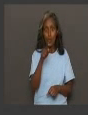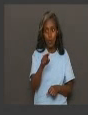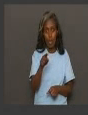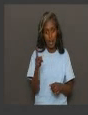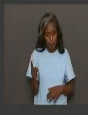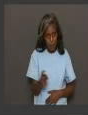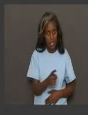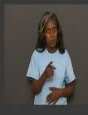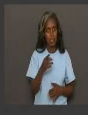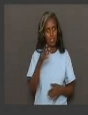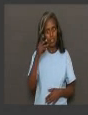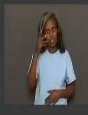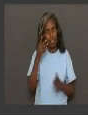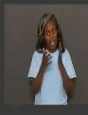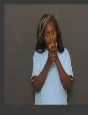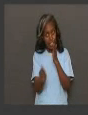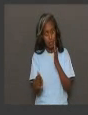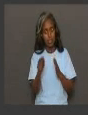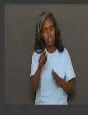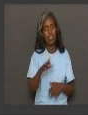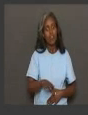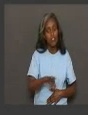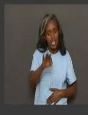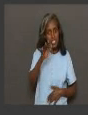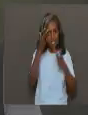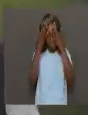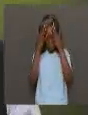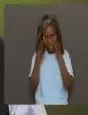becoming experts in finding determinants.